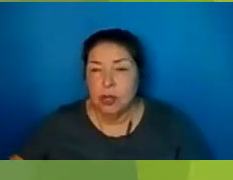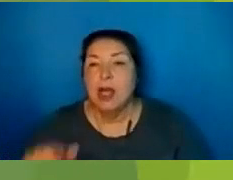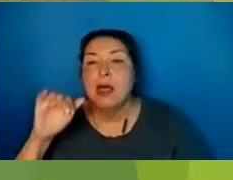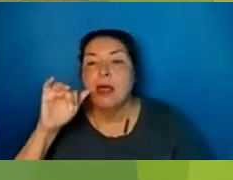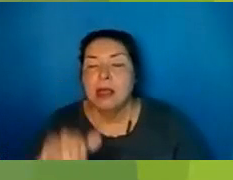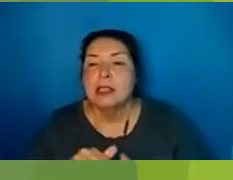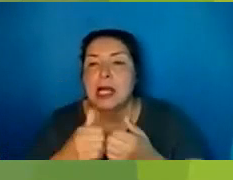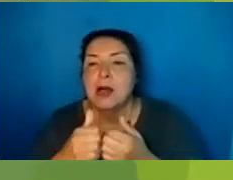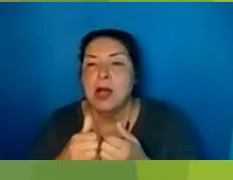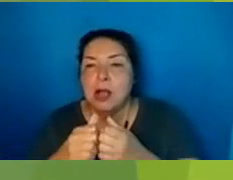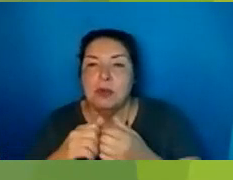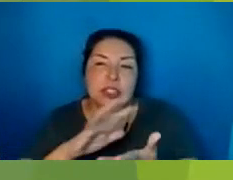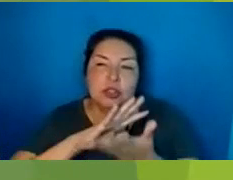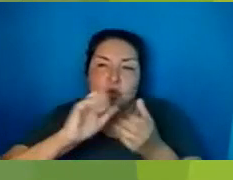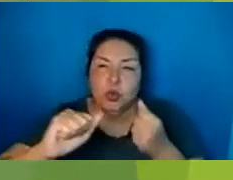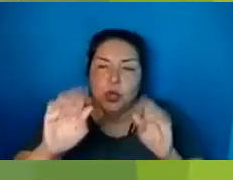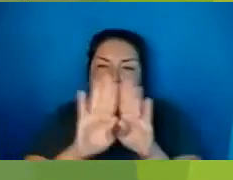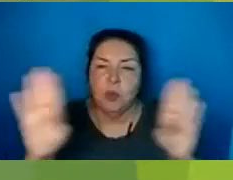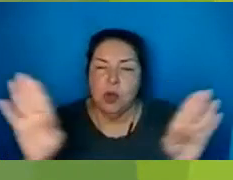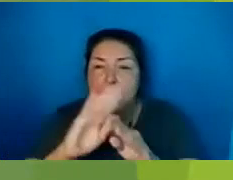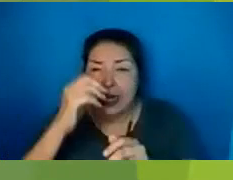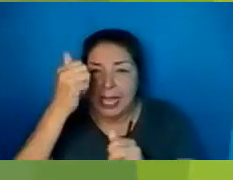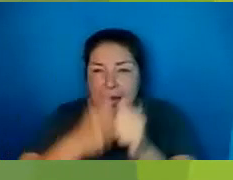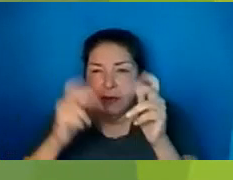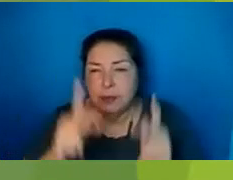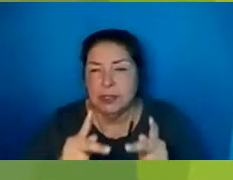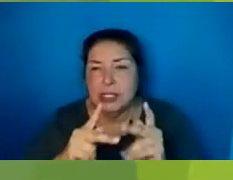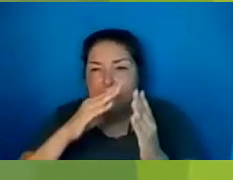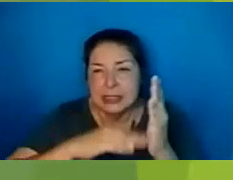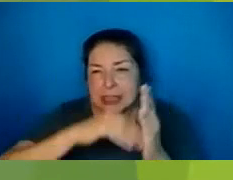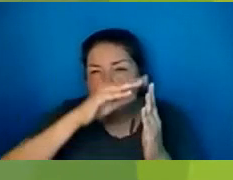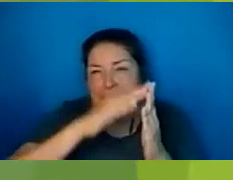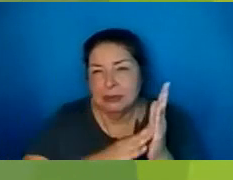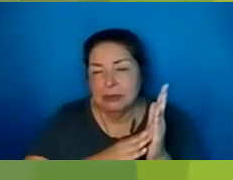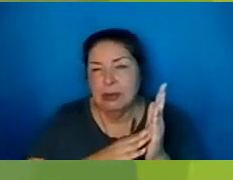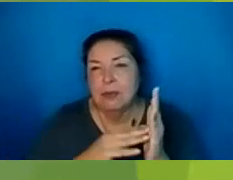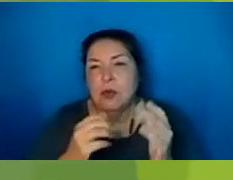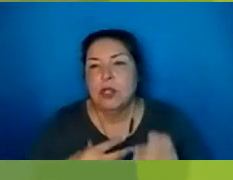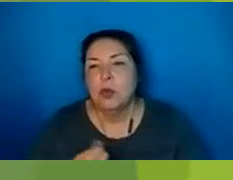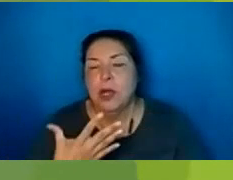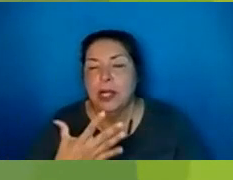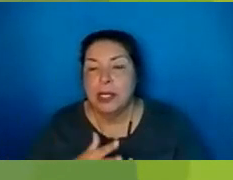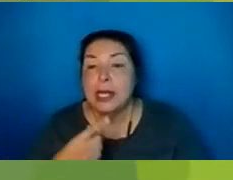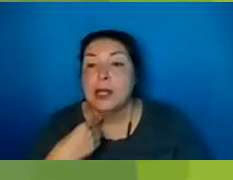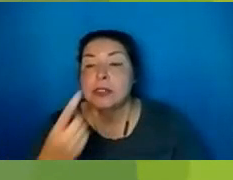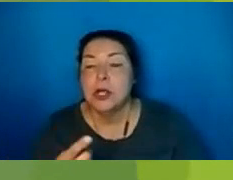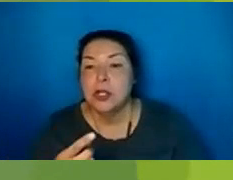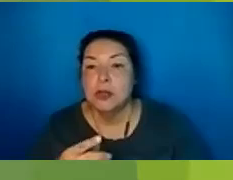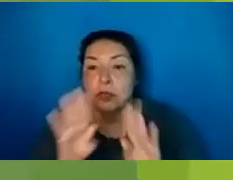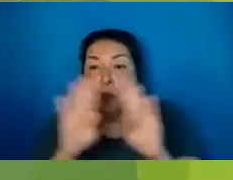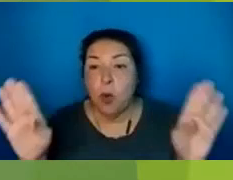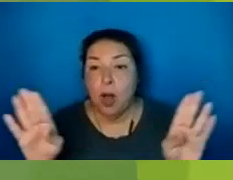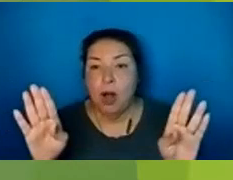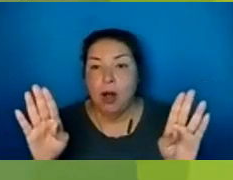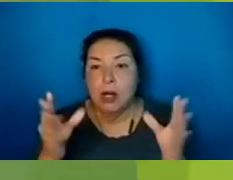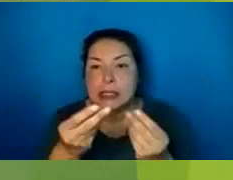on the wall and all those who have plastered it over with whitewash. And I will say to you, the wall is gone and